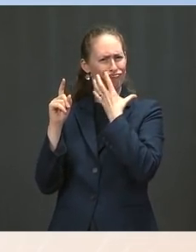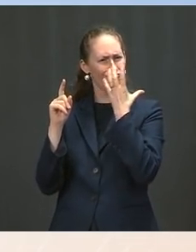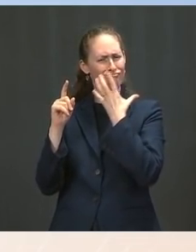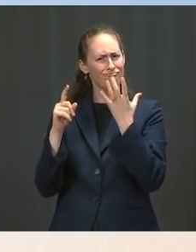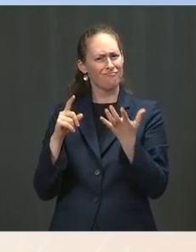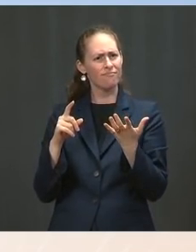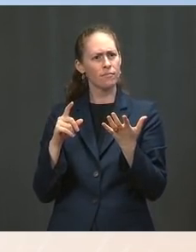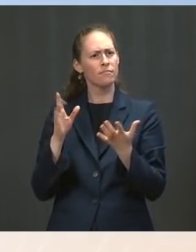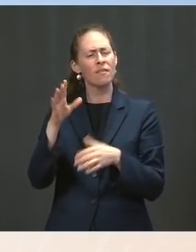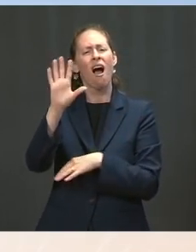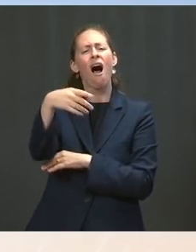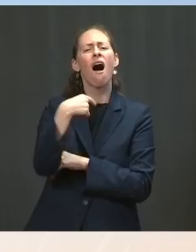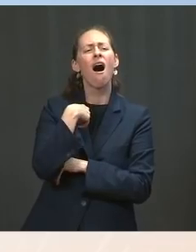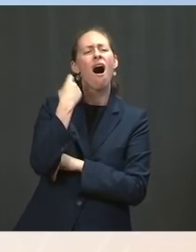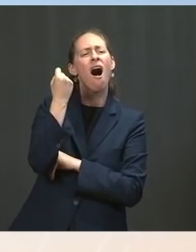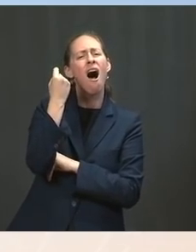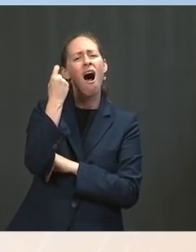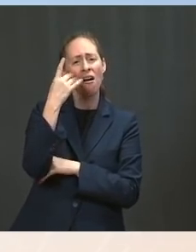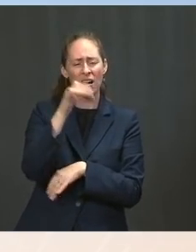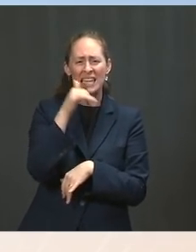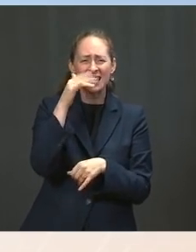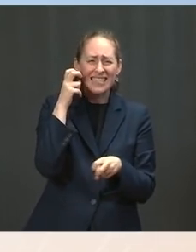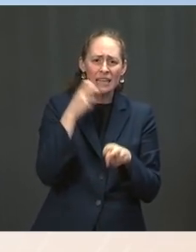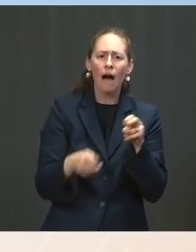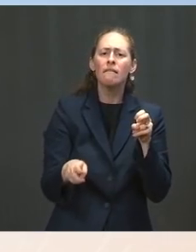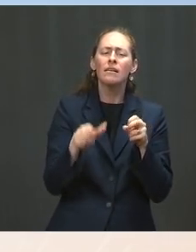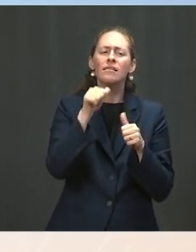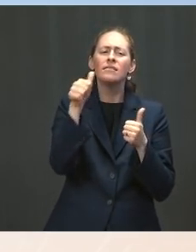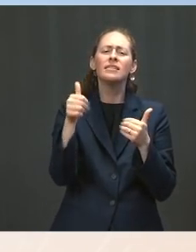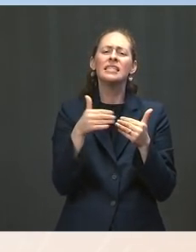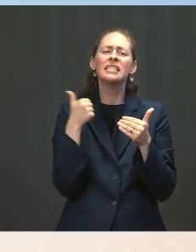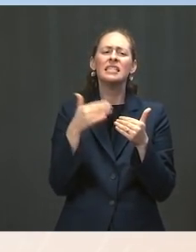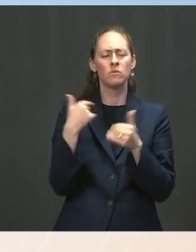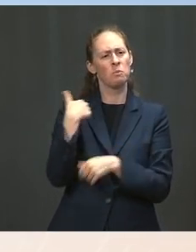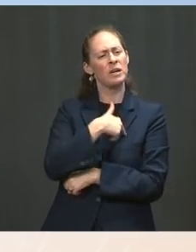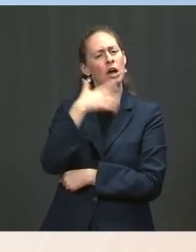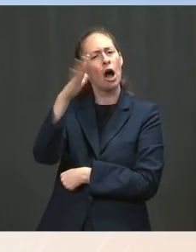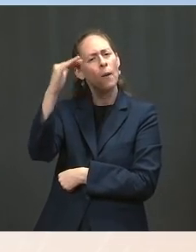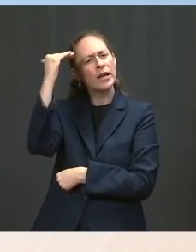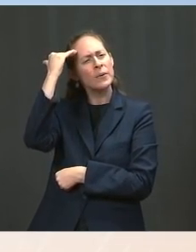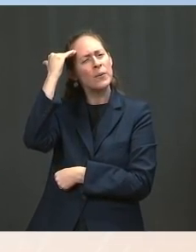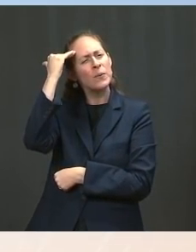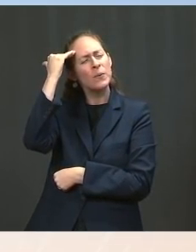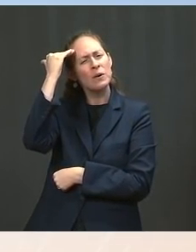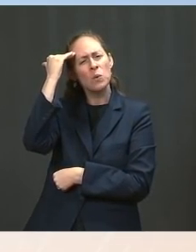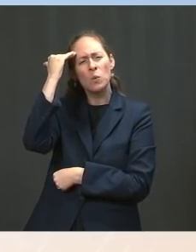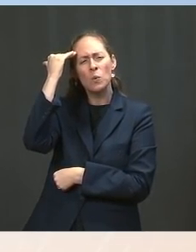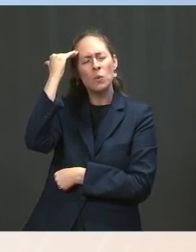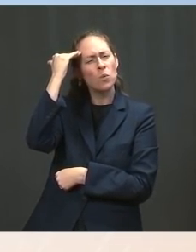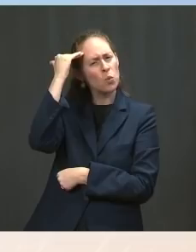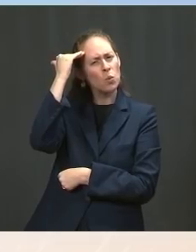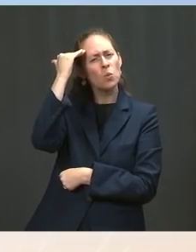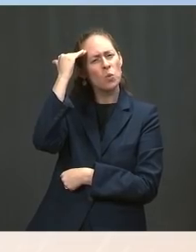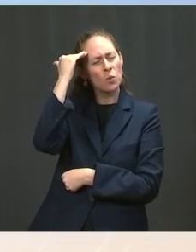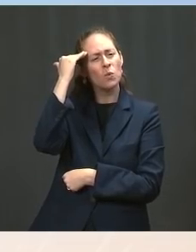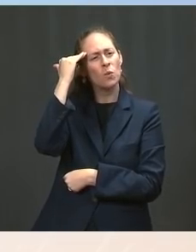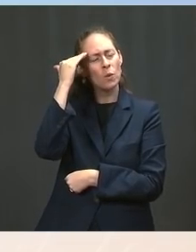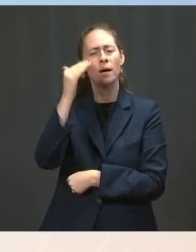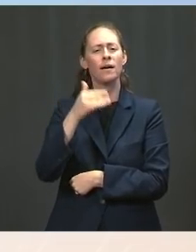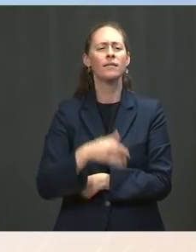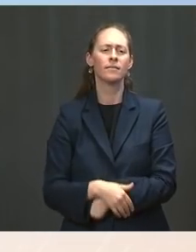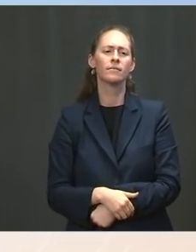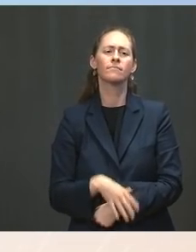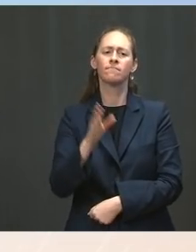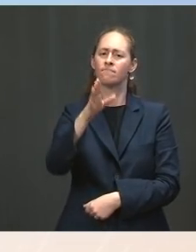its immense difficulties, and we are very mindful of those difficulties. We are clear-eyed about those difficulties. But that is how we